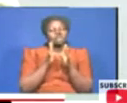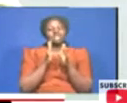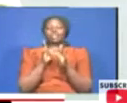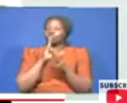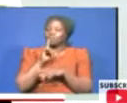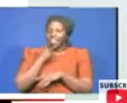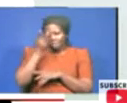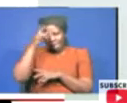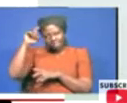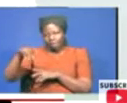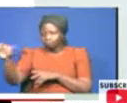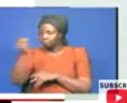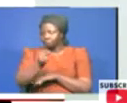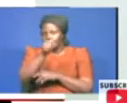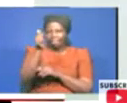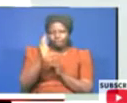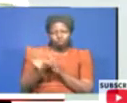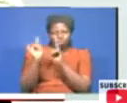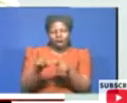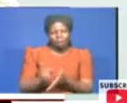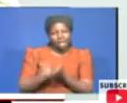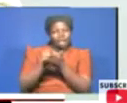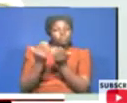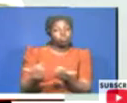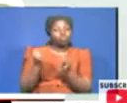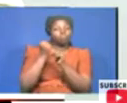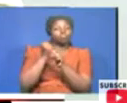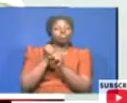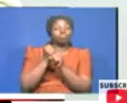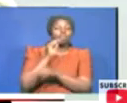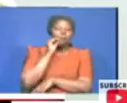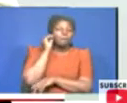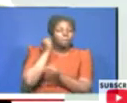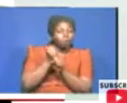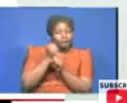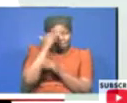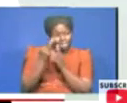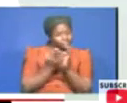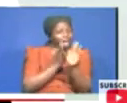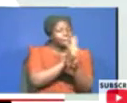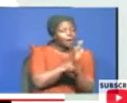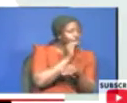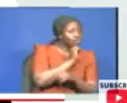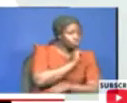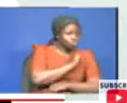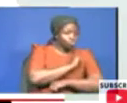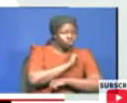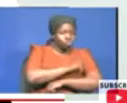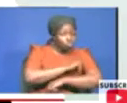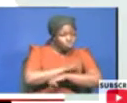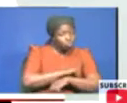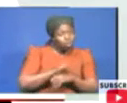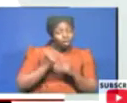to help them to do the assignment. Wow! Because if they come, for sure, as you see, the teachers are feared. Yeah. You don't know